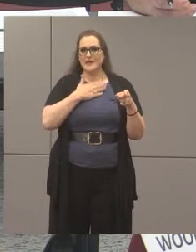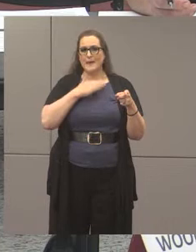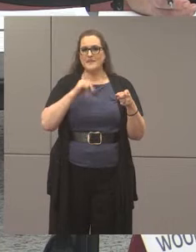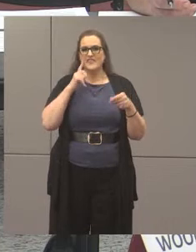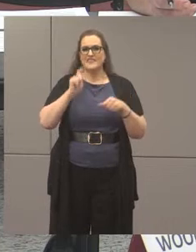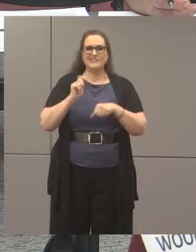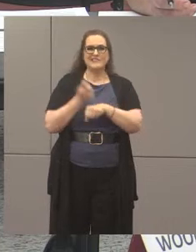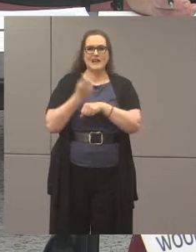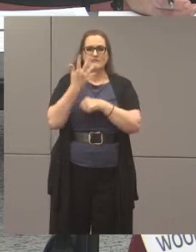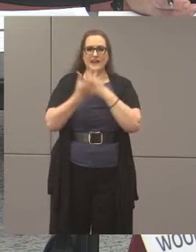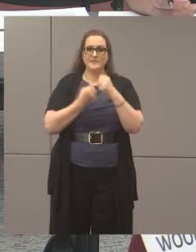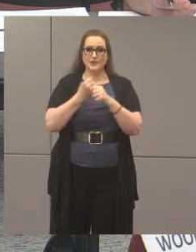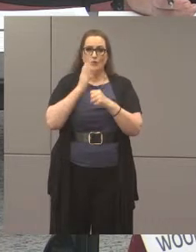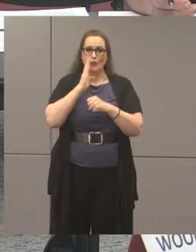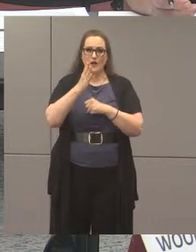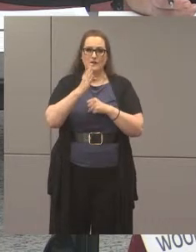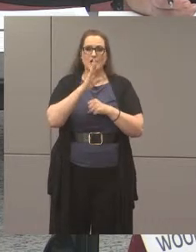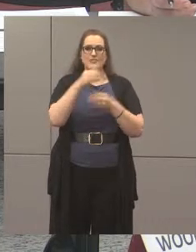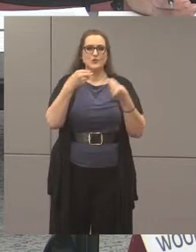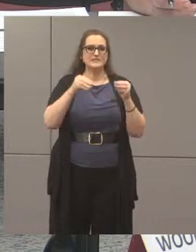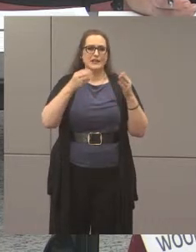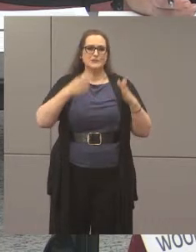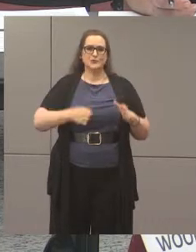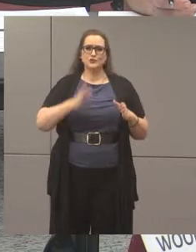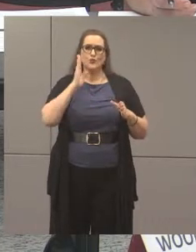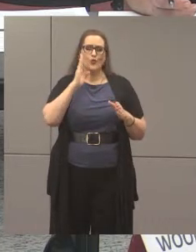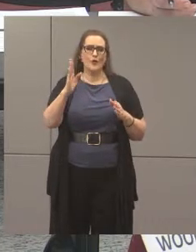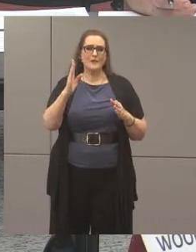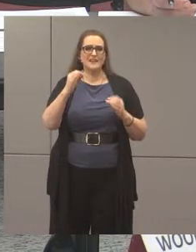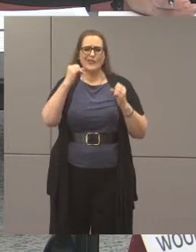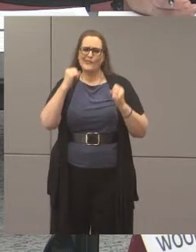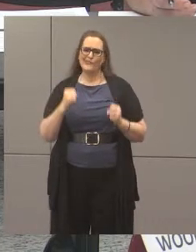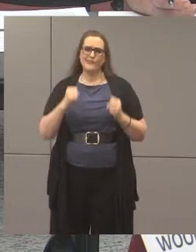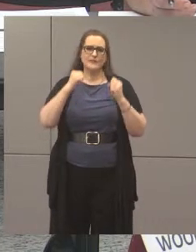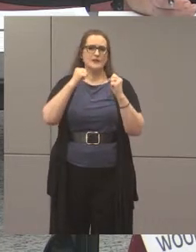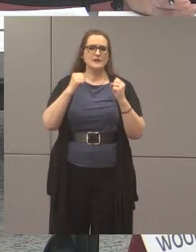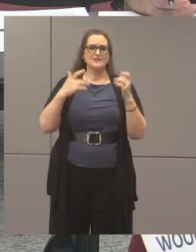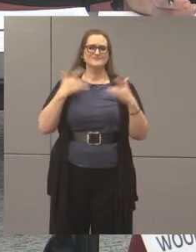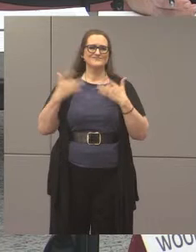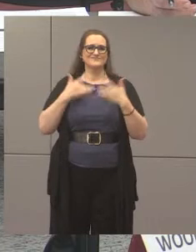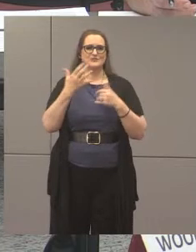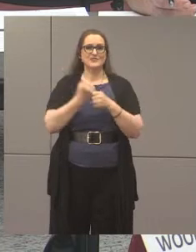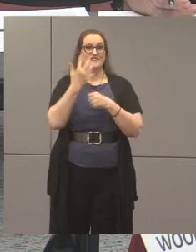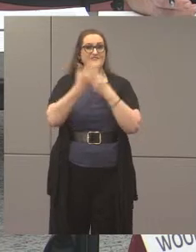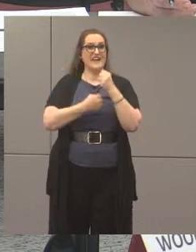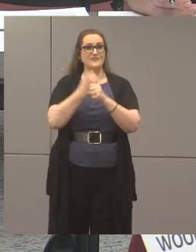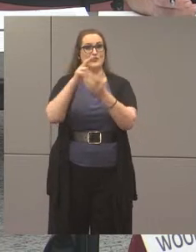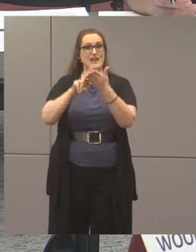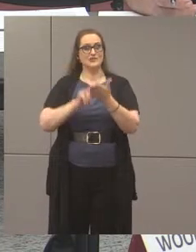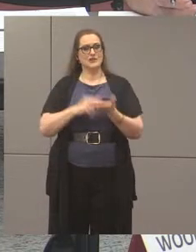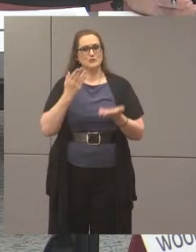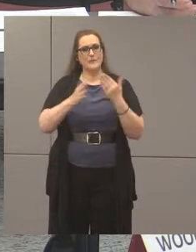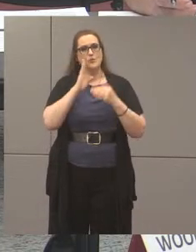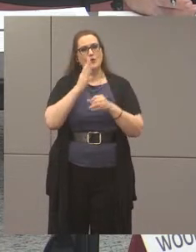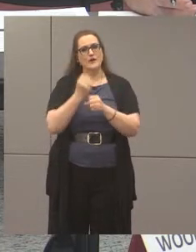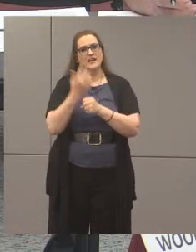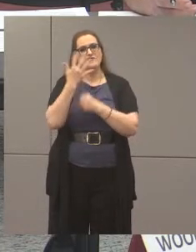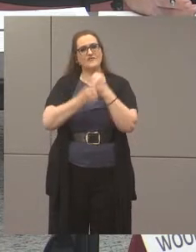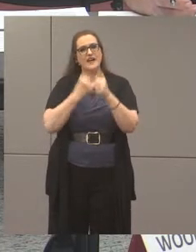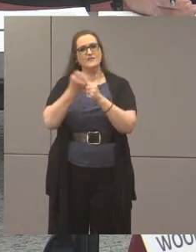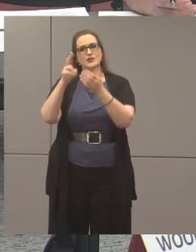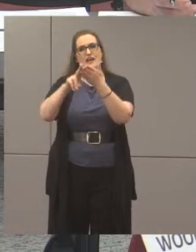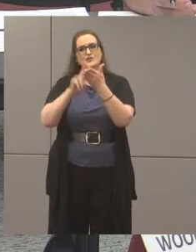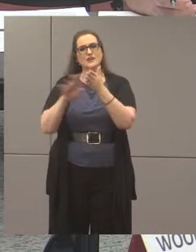us into a 5-year. Their salesperson is going to be thrilled that he's getting 5-year contracts, and he's probably going to get 5-year